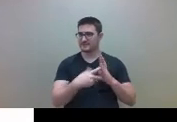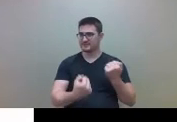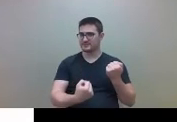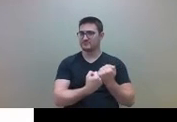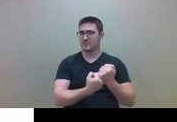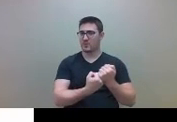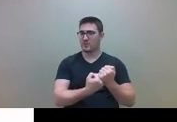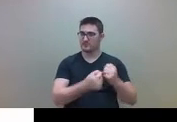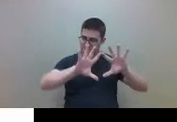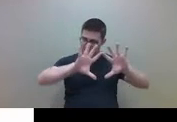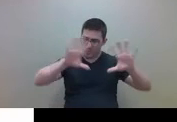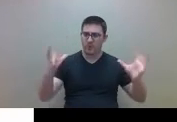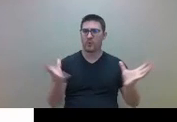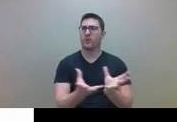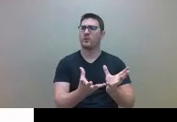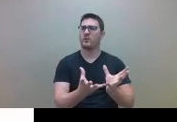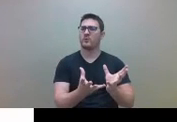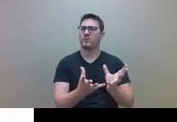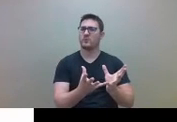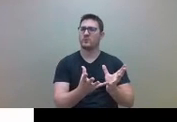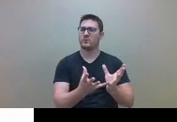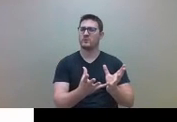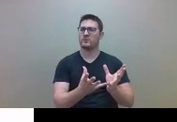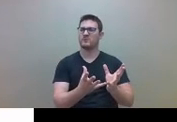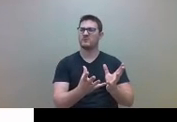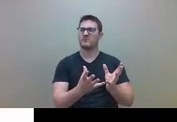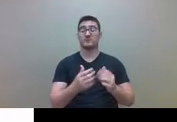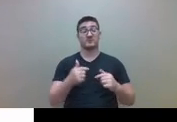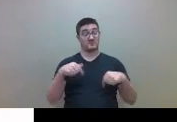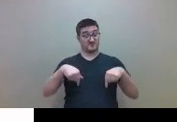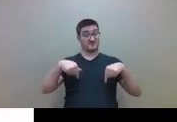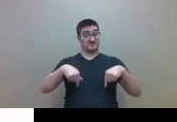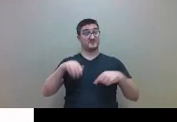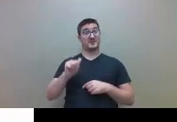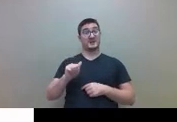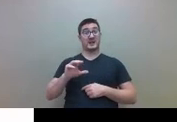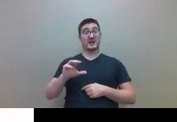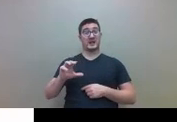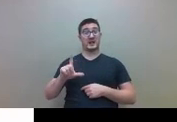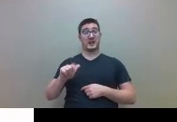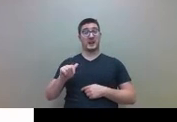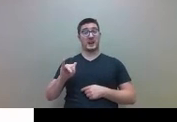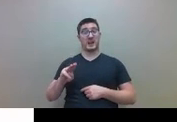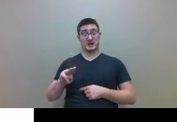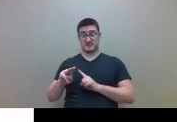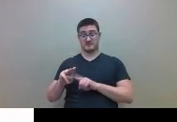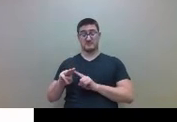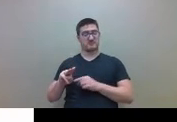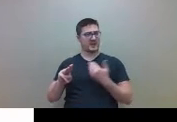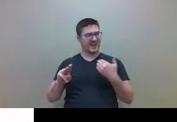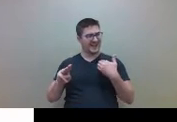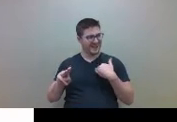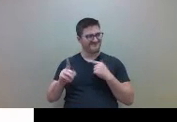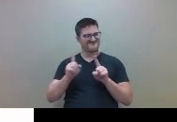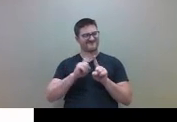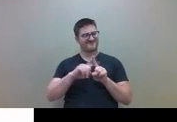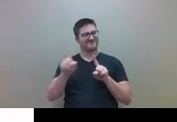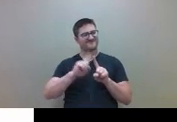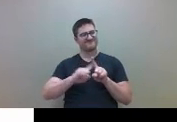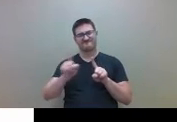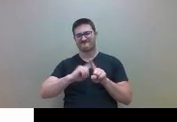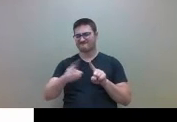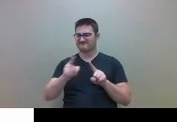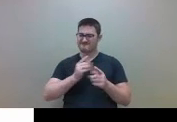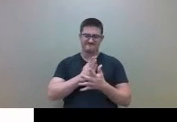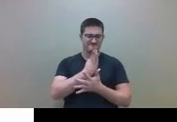it's about. At Acclaim ourselves, we've got so many different layers that I